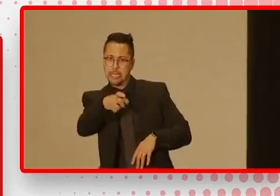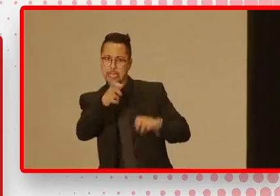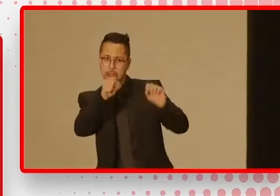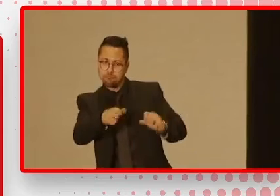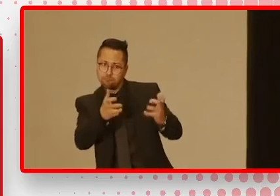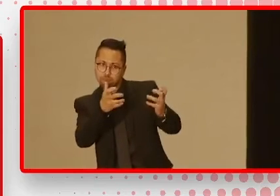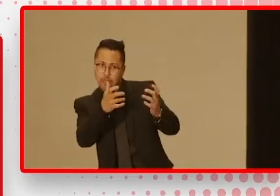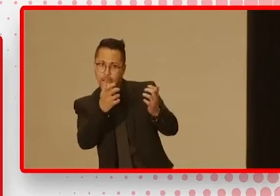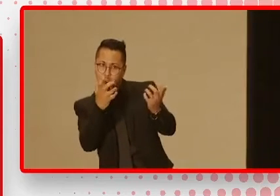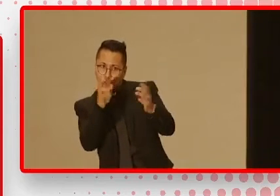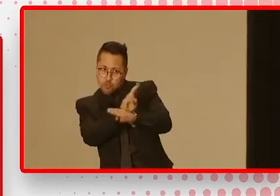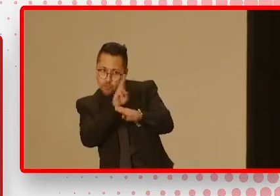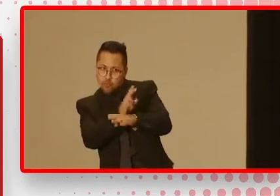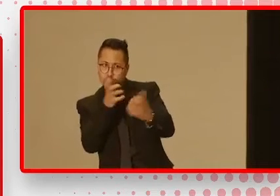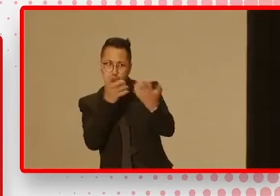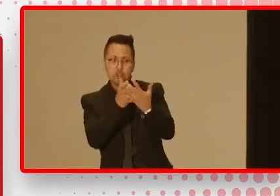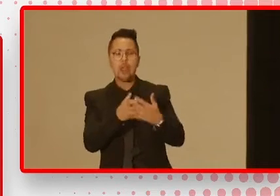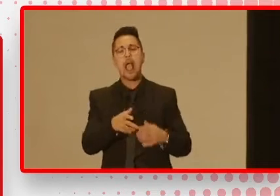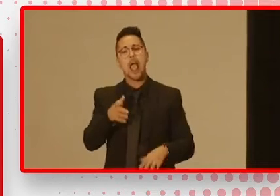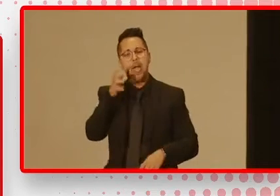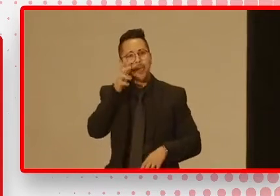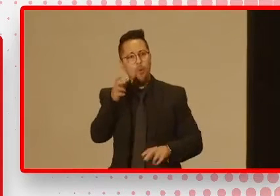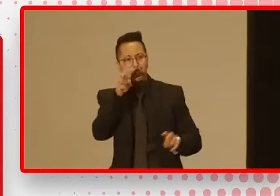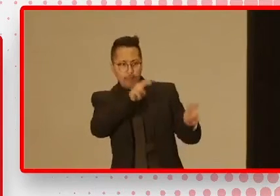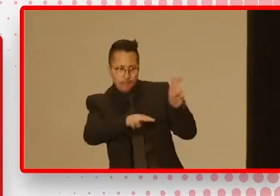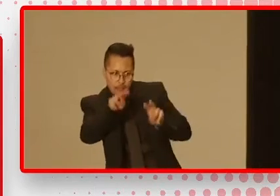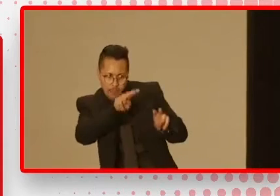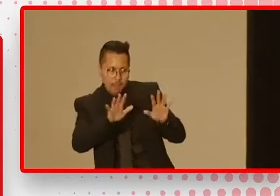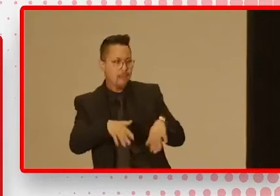analysis to make sure there's justification to bring on another provider.